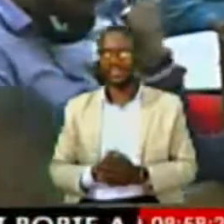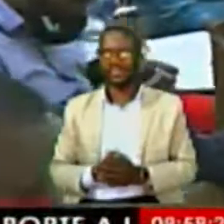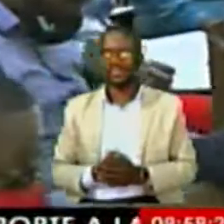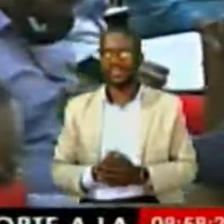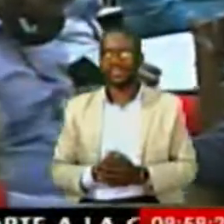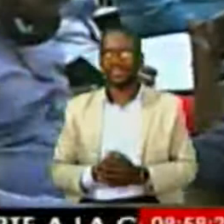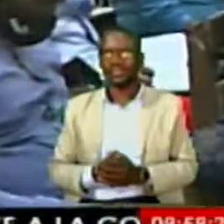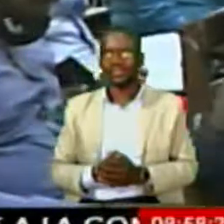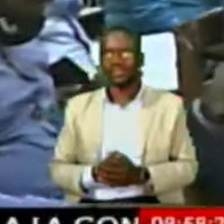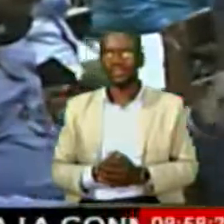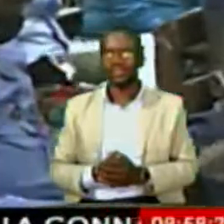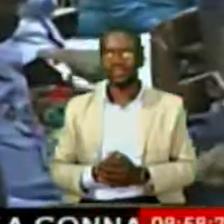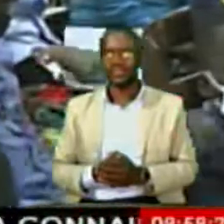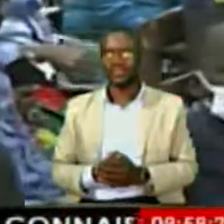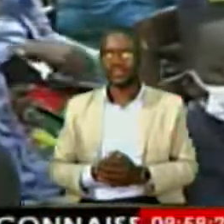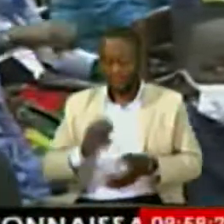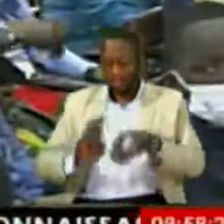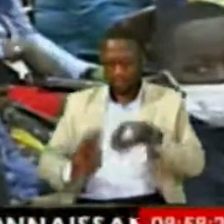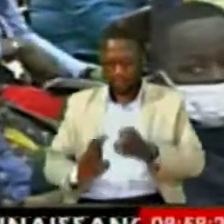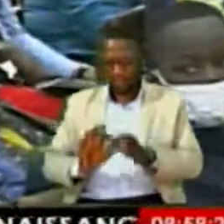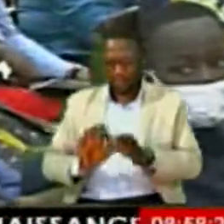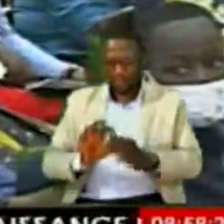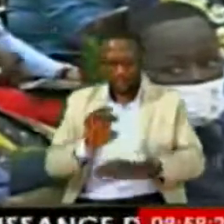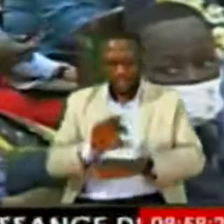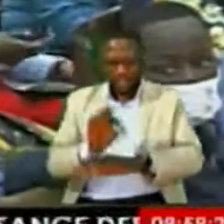about elect.